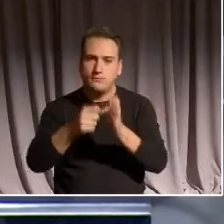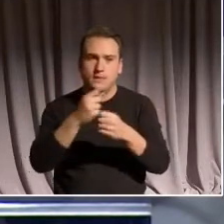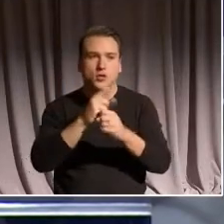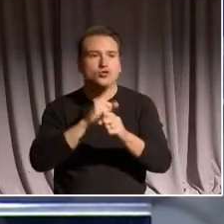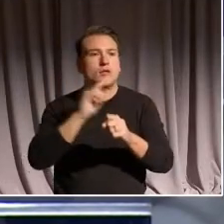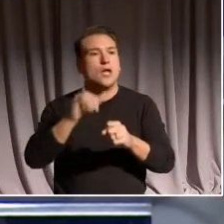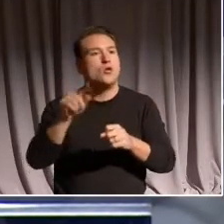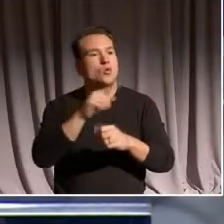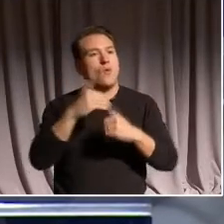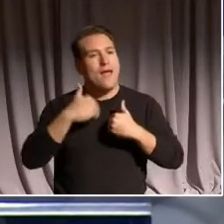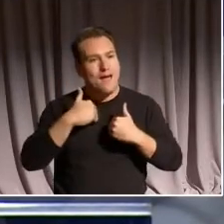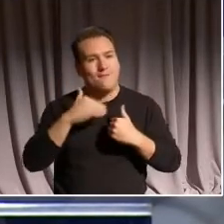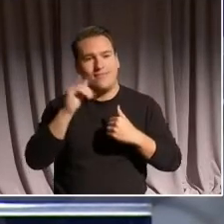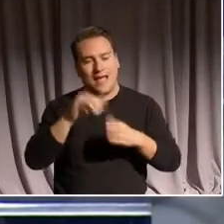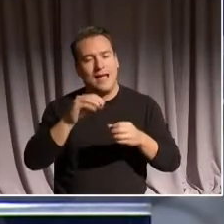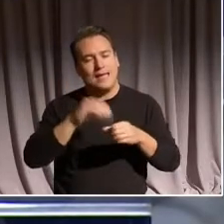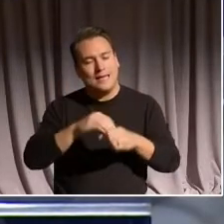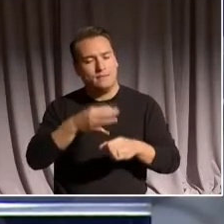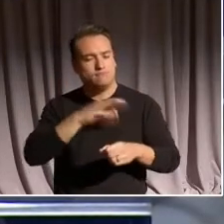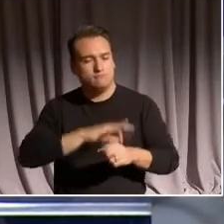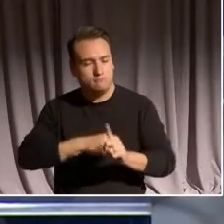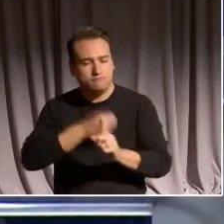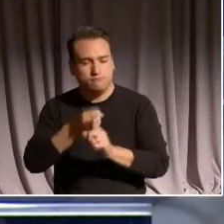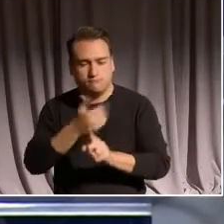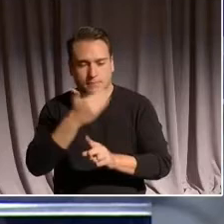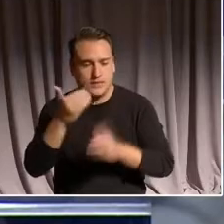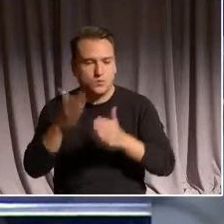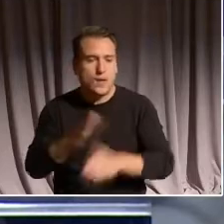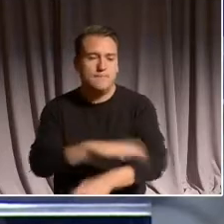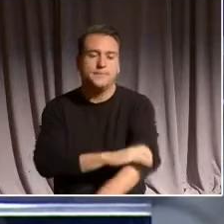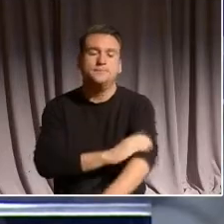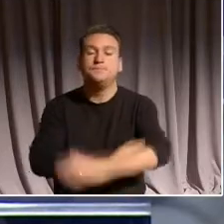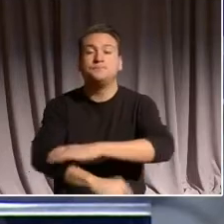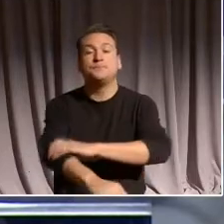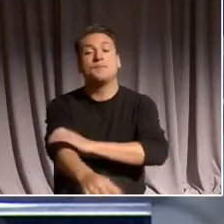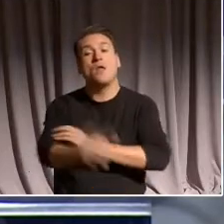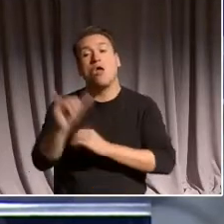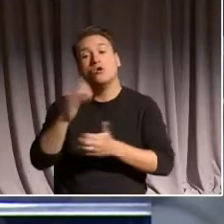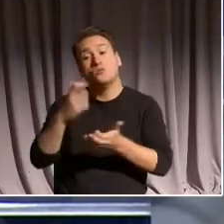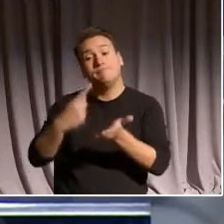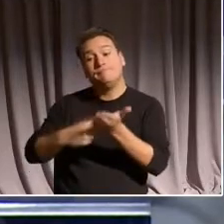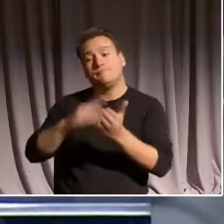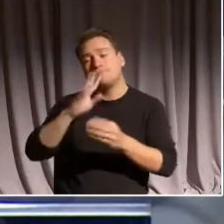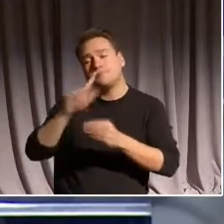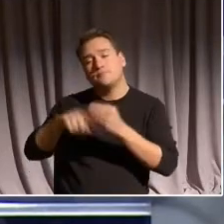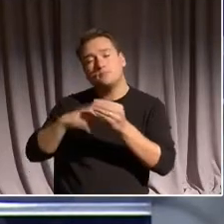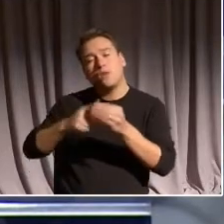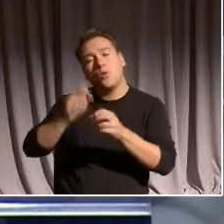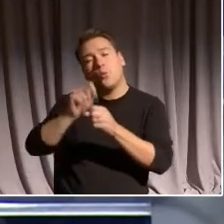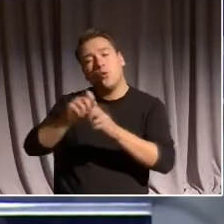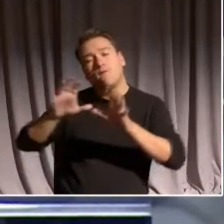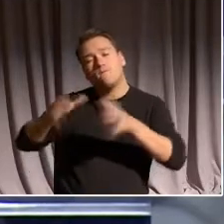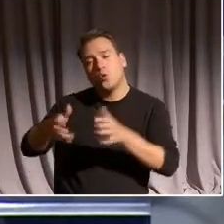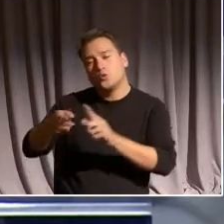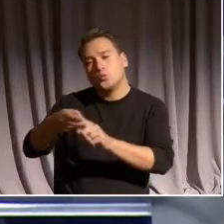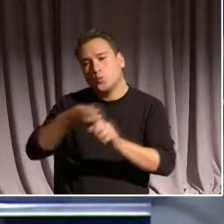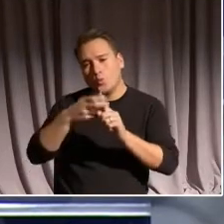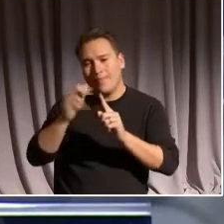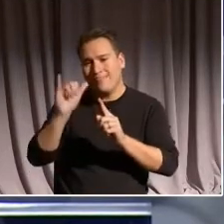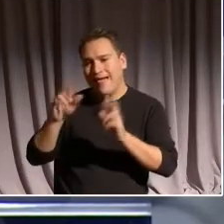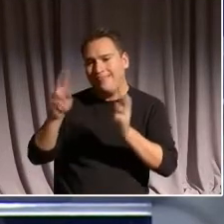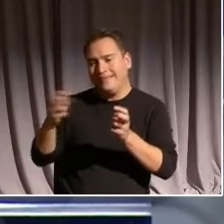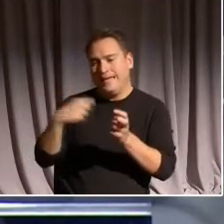happening in a meaningful way. I also wanted to talk about workforce recruitment. That was a theme that we heard through the various